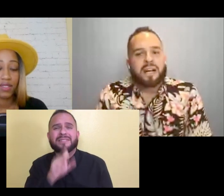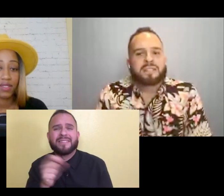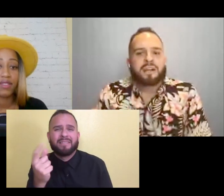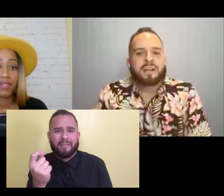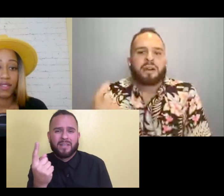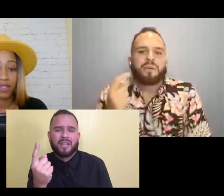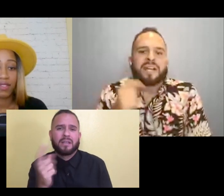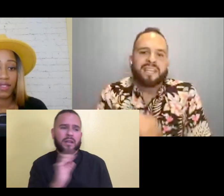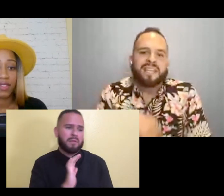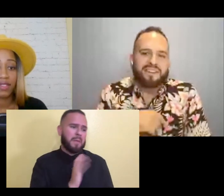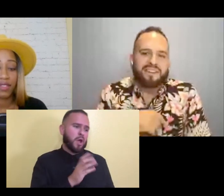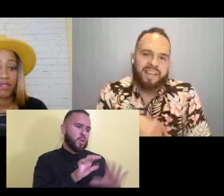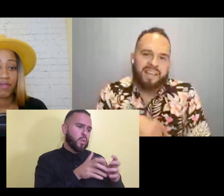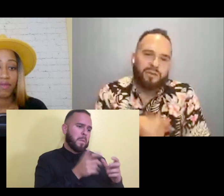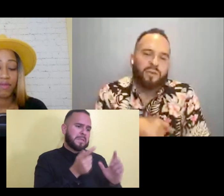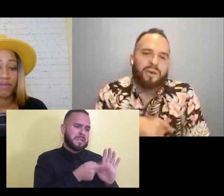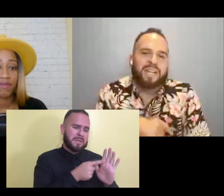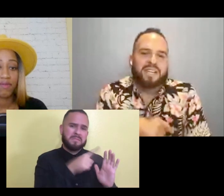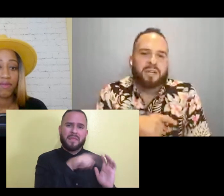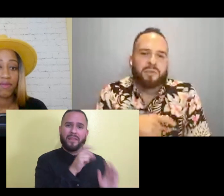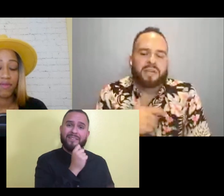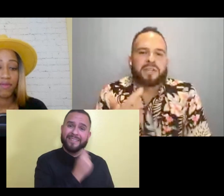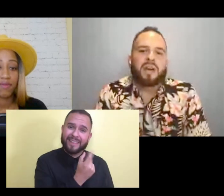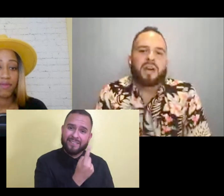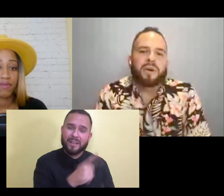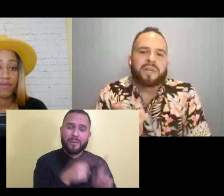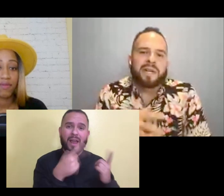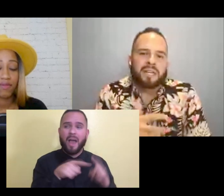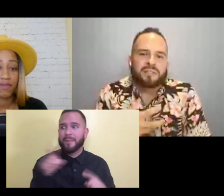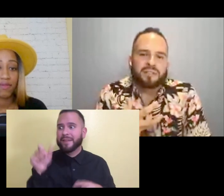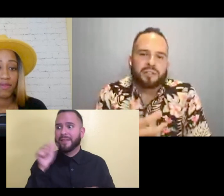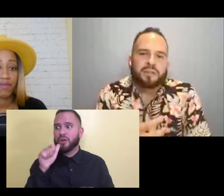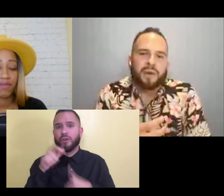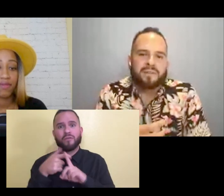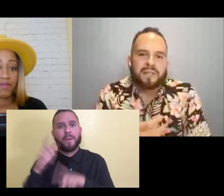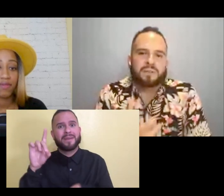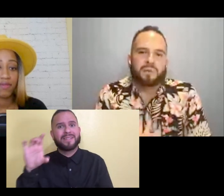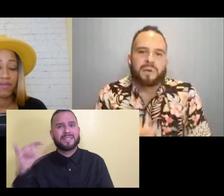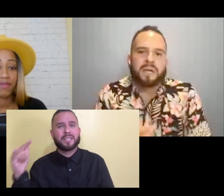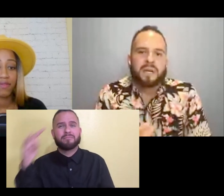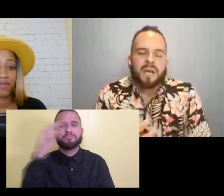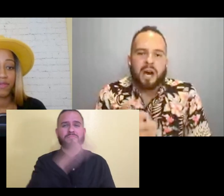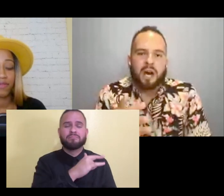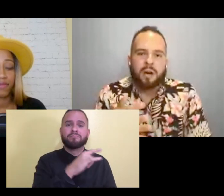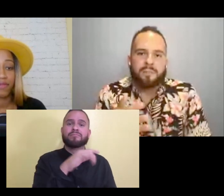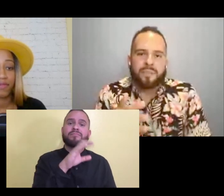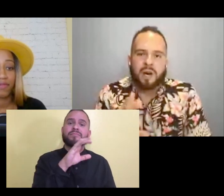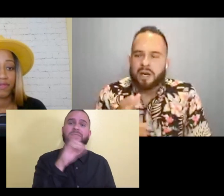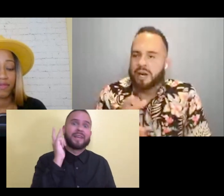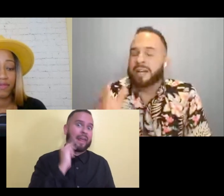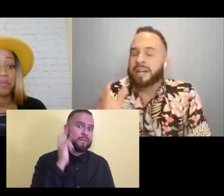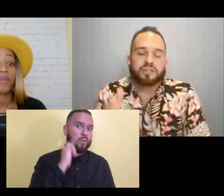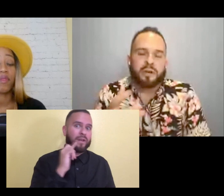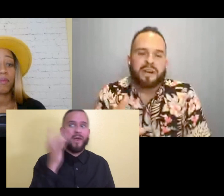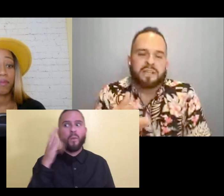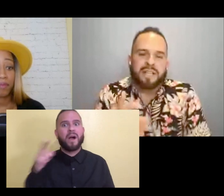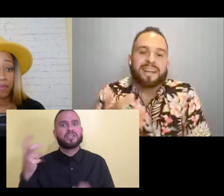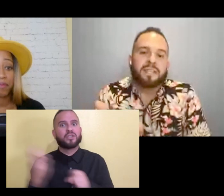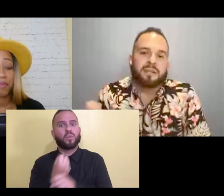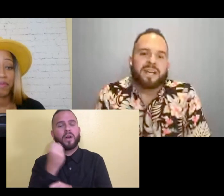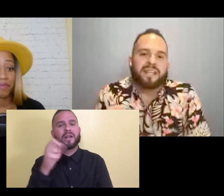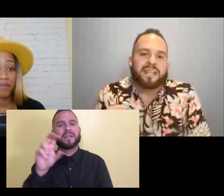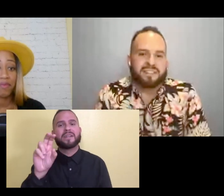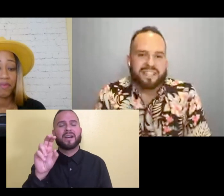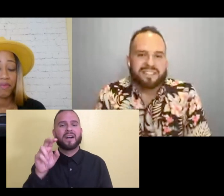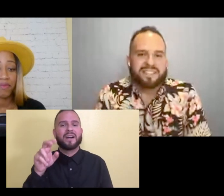she was actually on her way here to California because she had won a National Geographic's tour, a National Geographic's